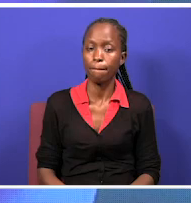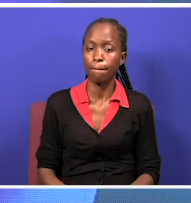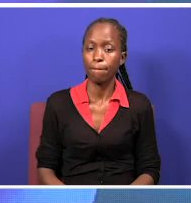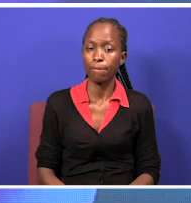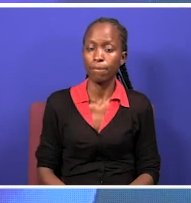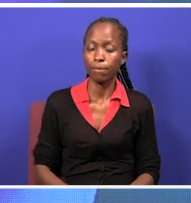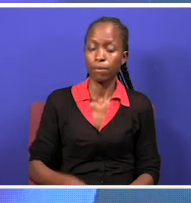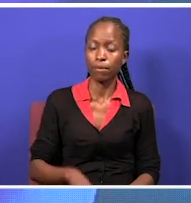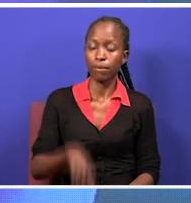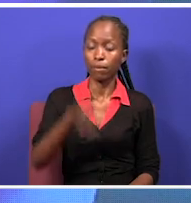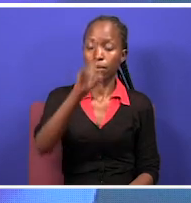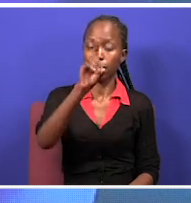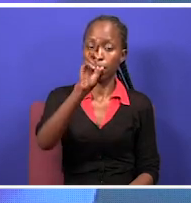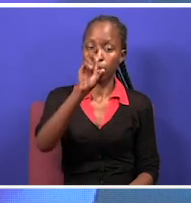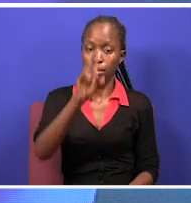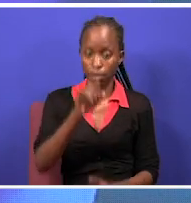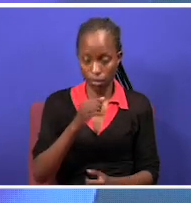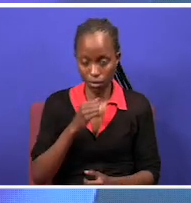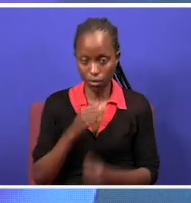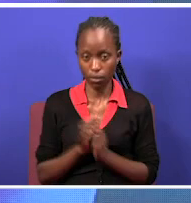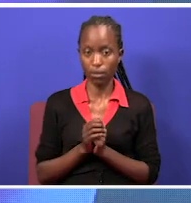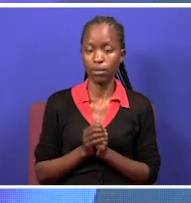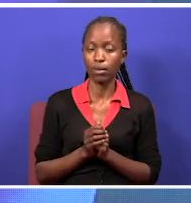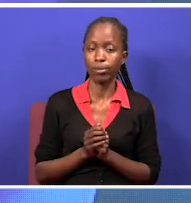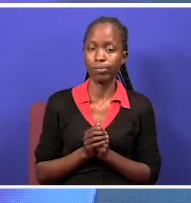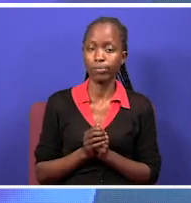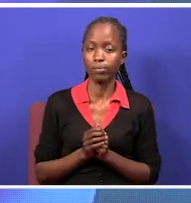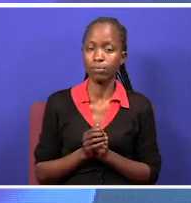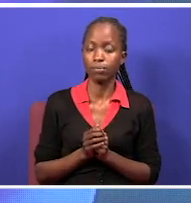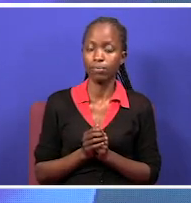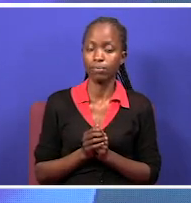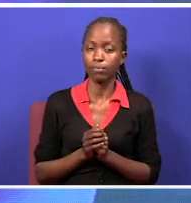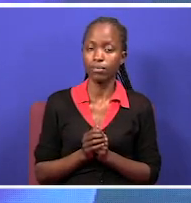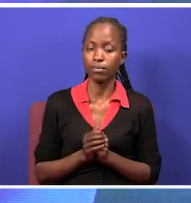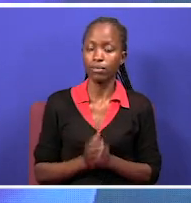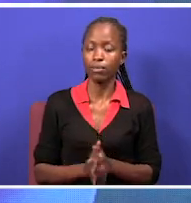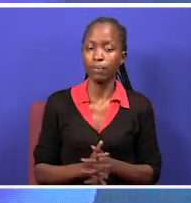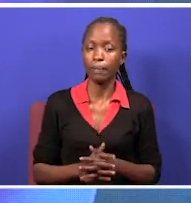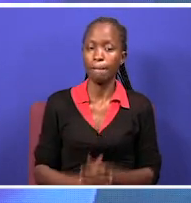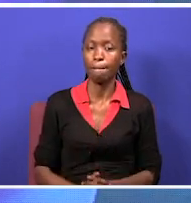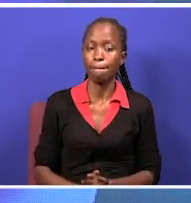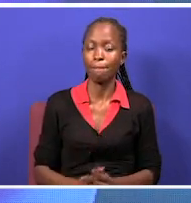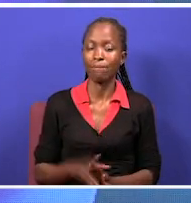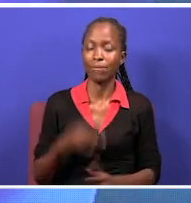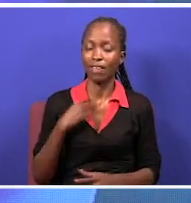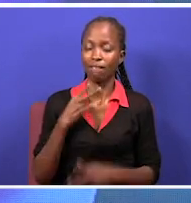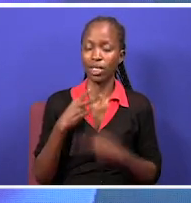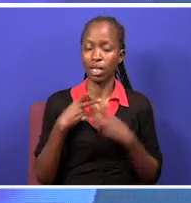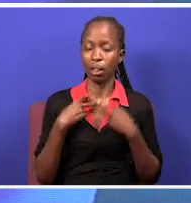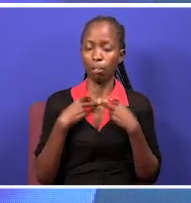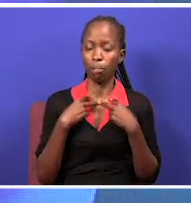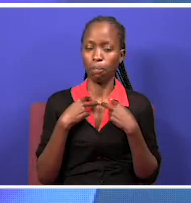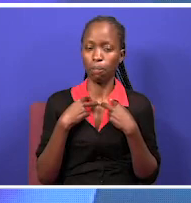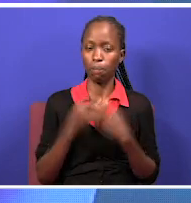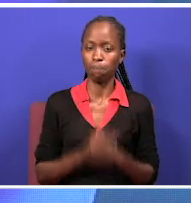Deuteronomy chapter 6. It says, impress them, that is the commands, the decrees, and the